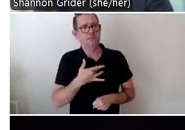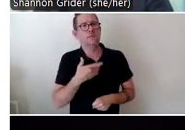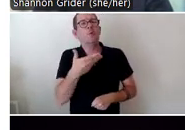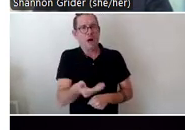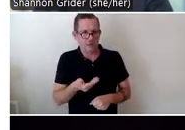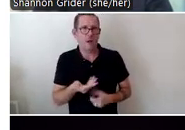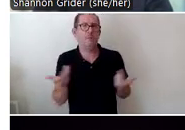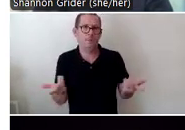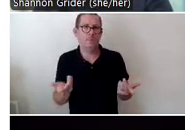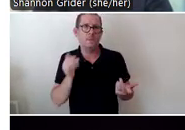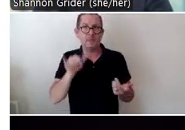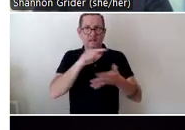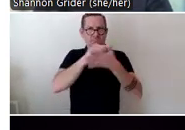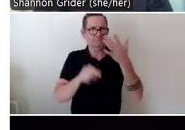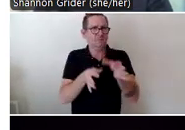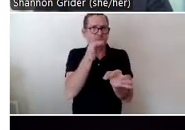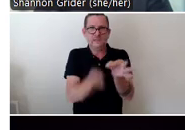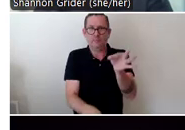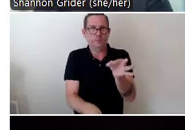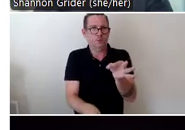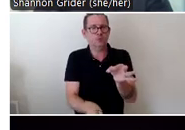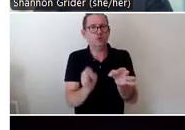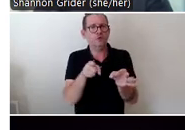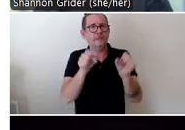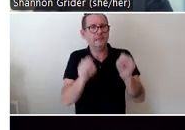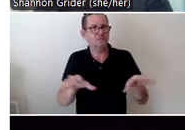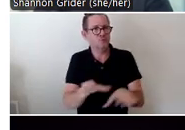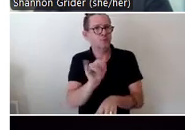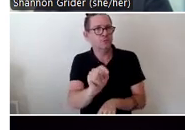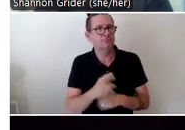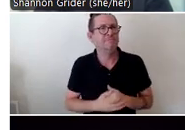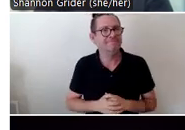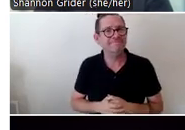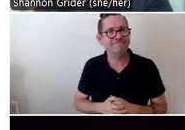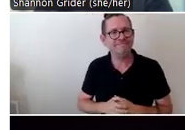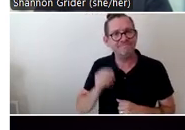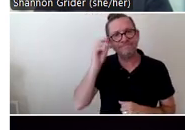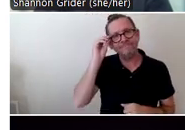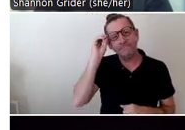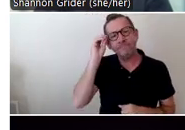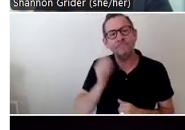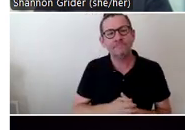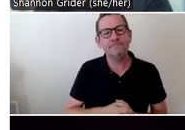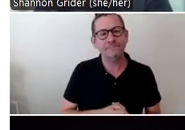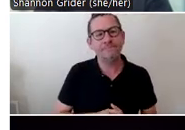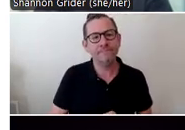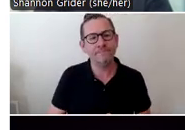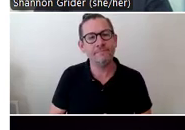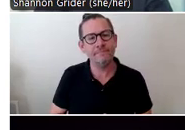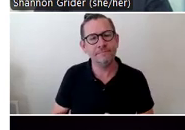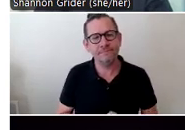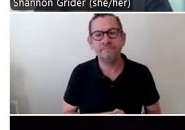know that you are attuned to me and that you are paying attention to what I have to say. It's a very simple thing, just to maintain eye